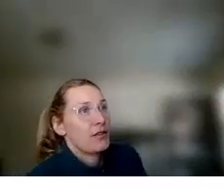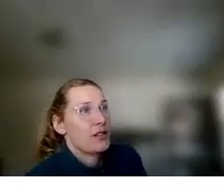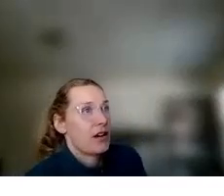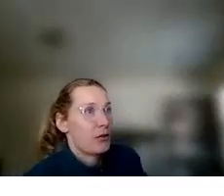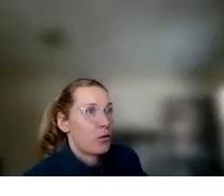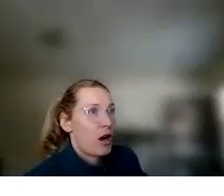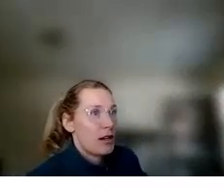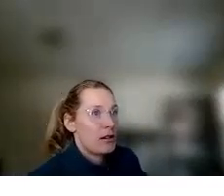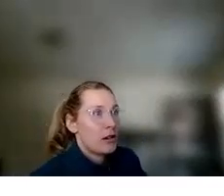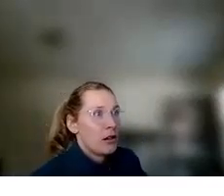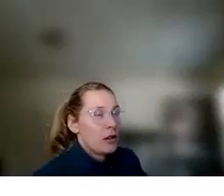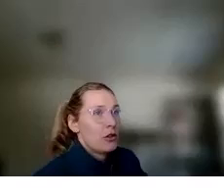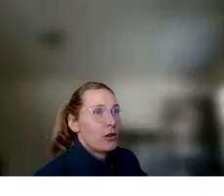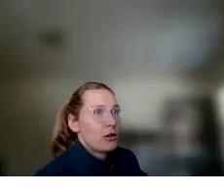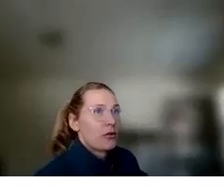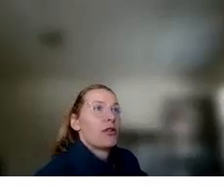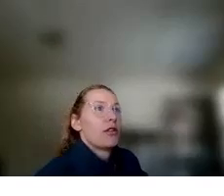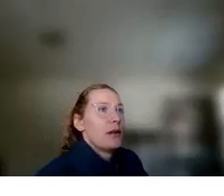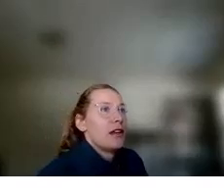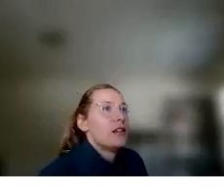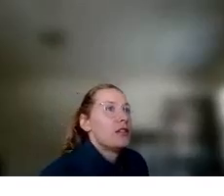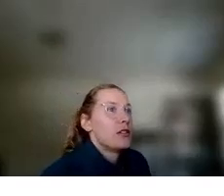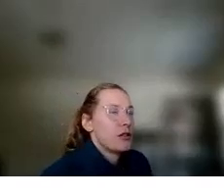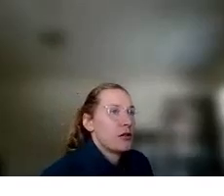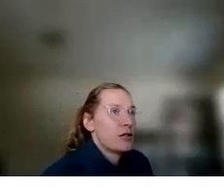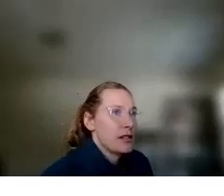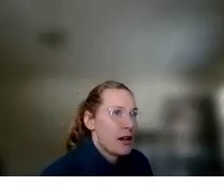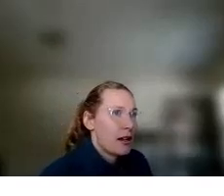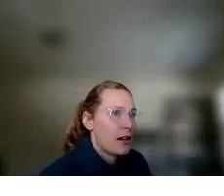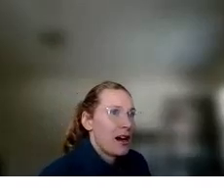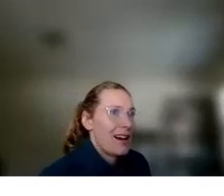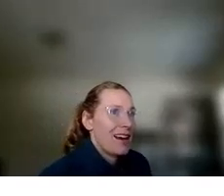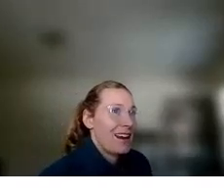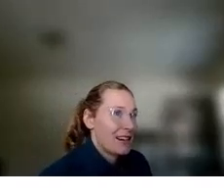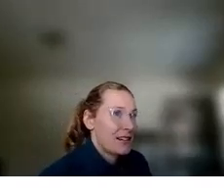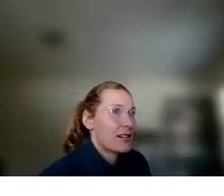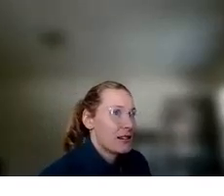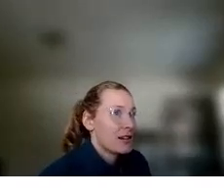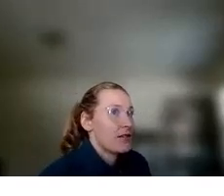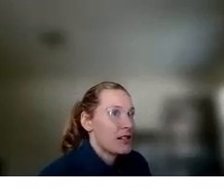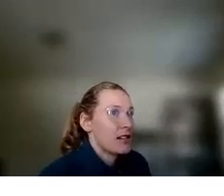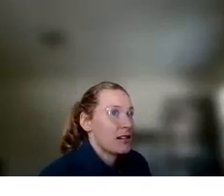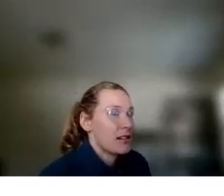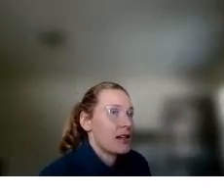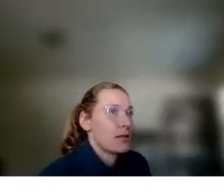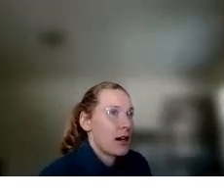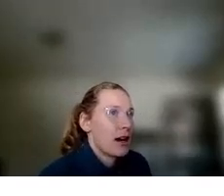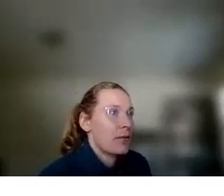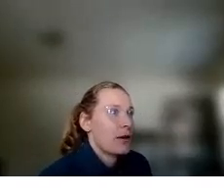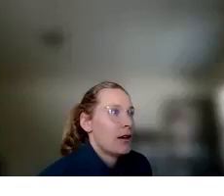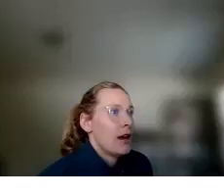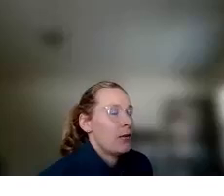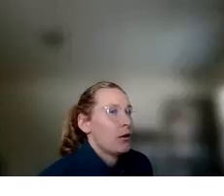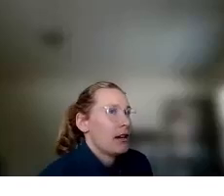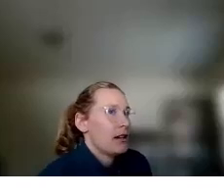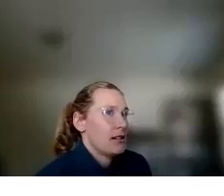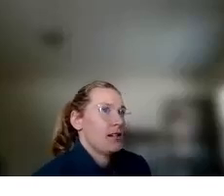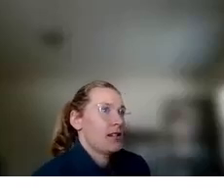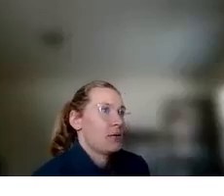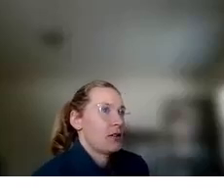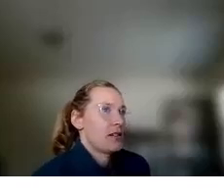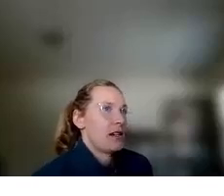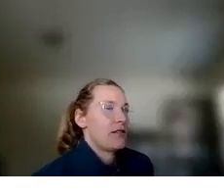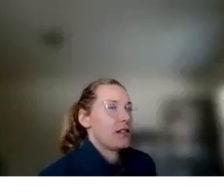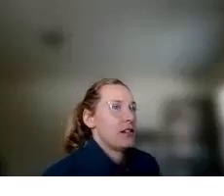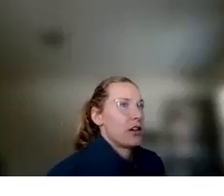date 7/1, you'll enroll them into CLLI and CFC at the same time. And we'll get